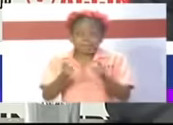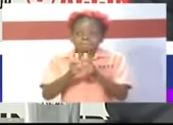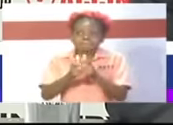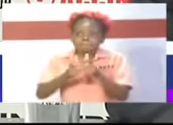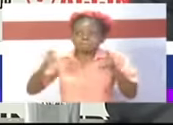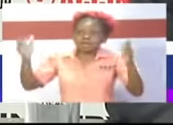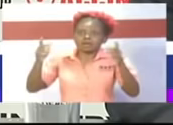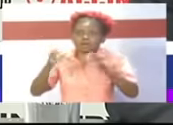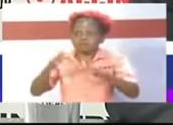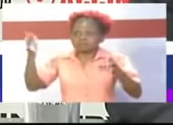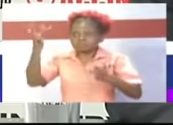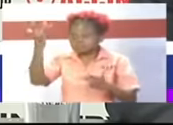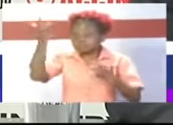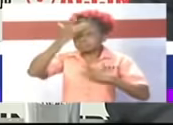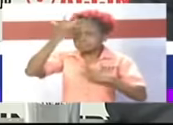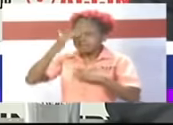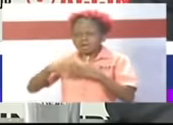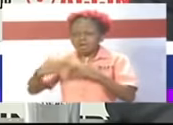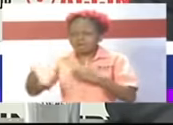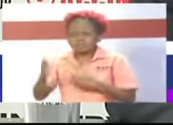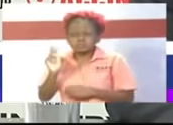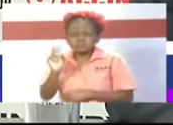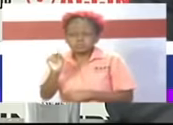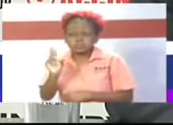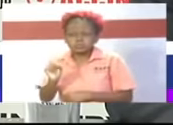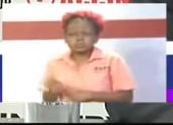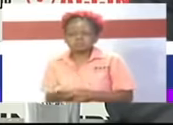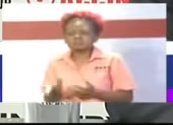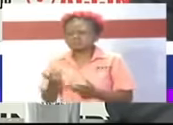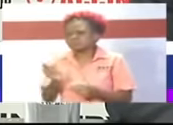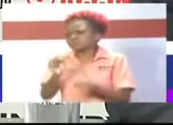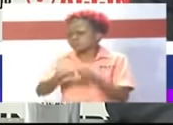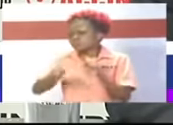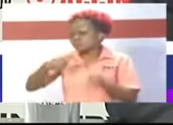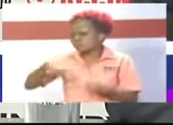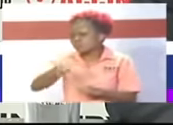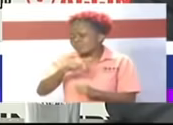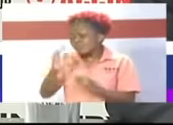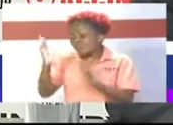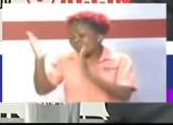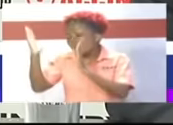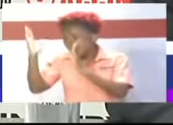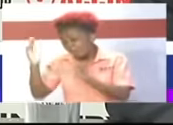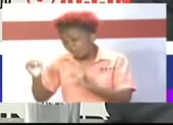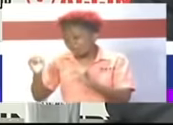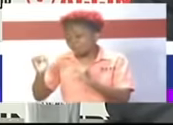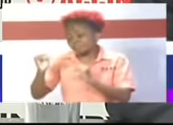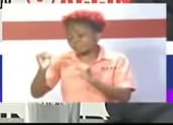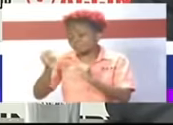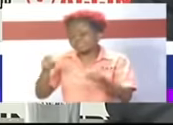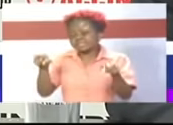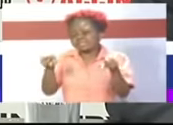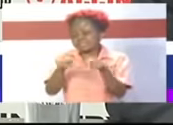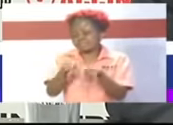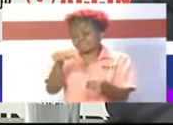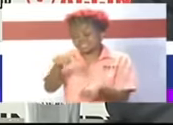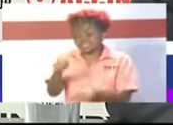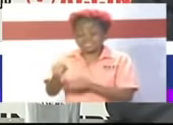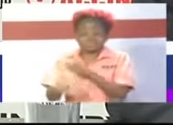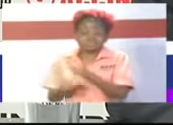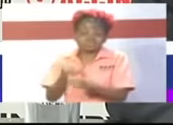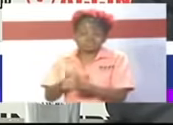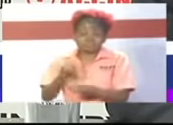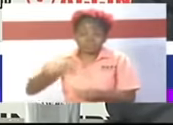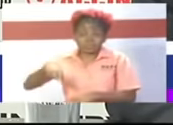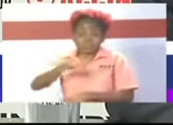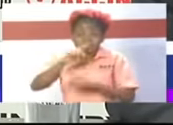see if there are any changes, but we are actually quite hopeful that this wouldn't have had too much of an impact on the actual circulation of